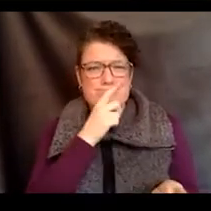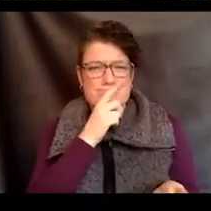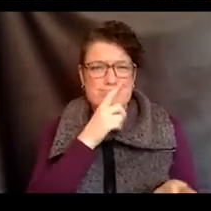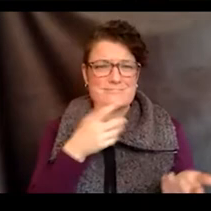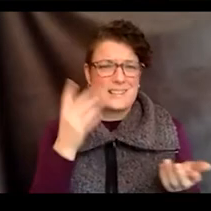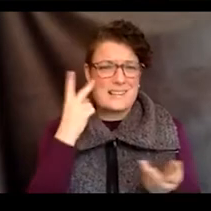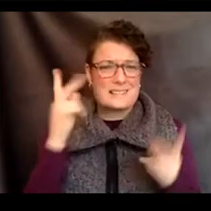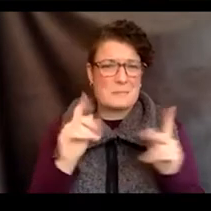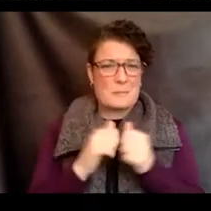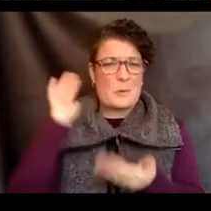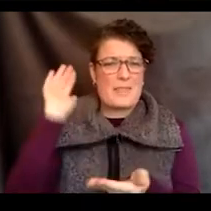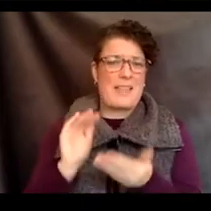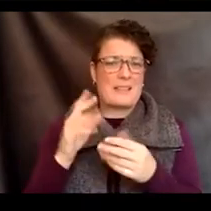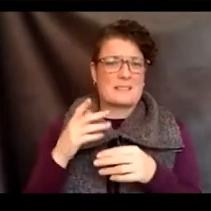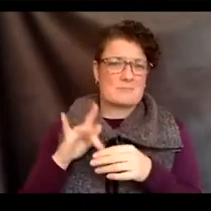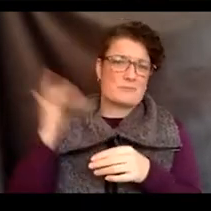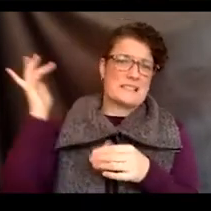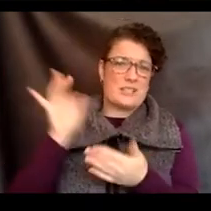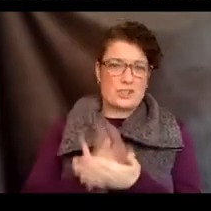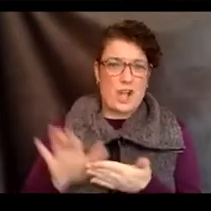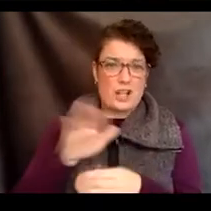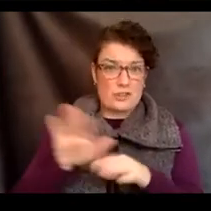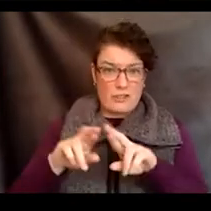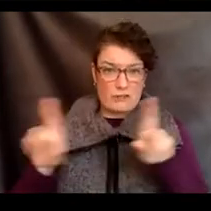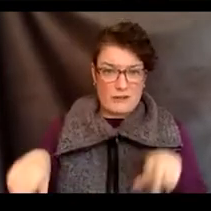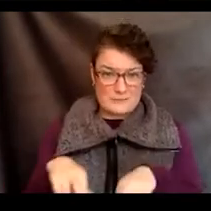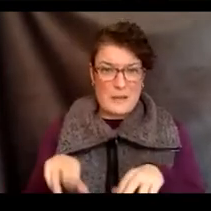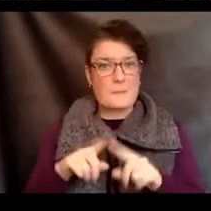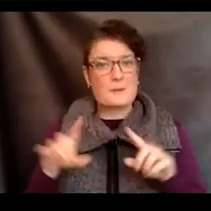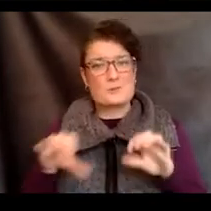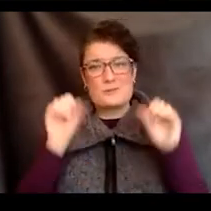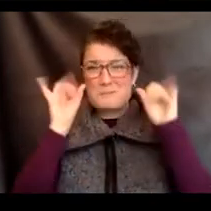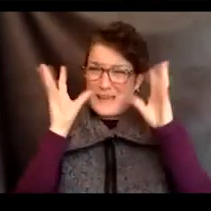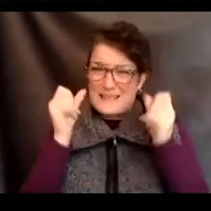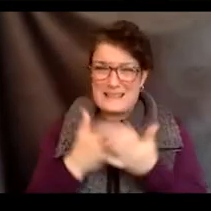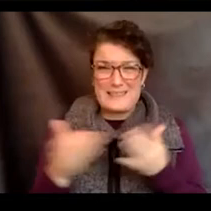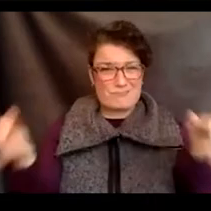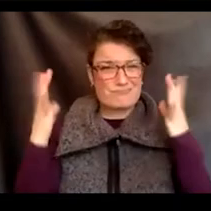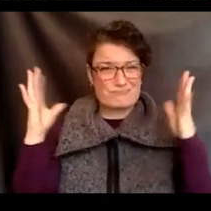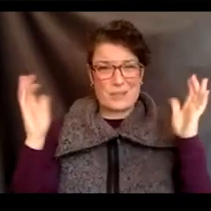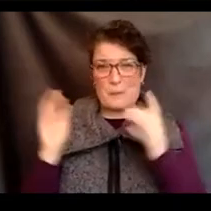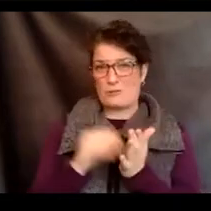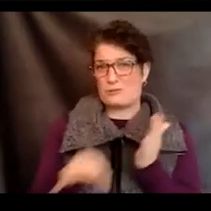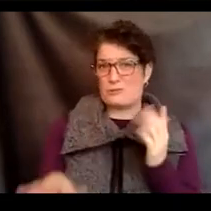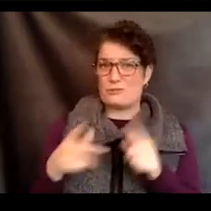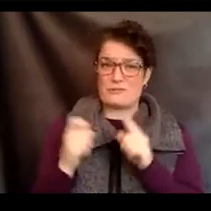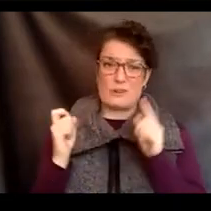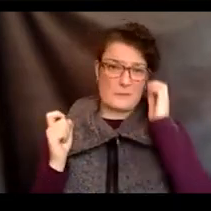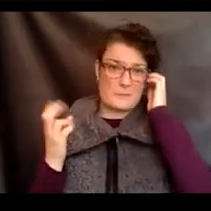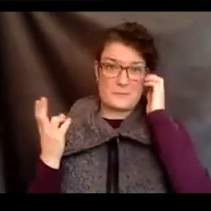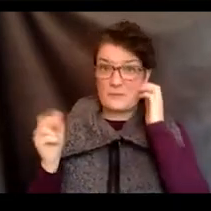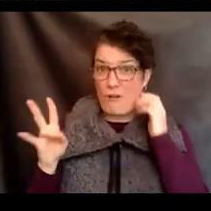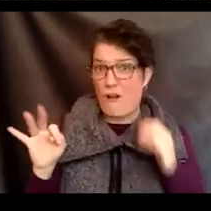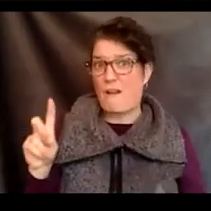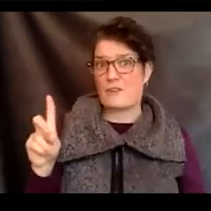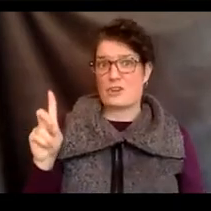you know, less prestigious colleges on their resume do amazing things, far more than students from, you know, Harvard or